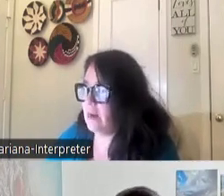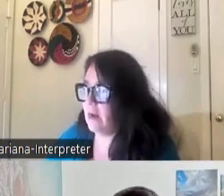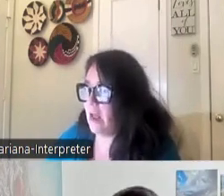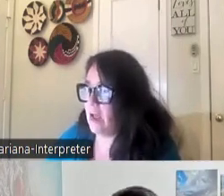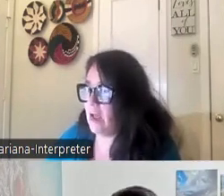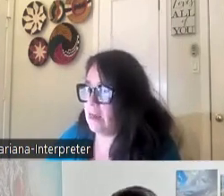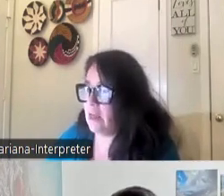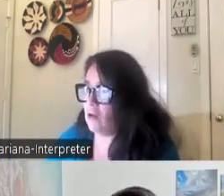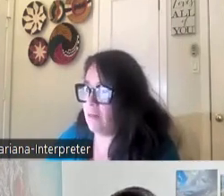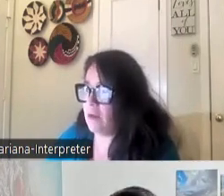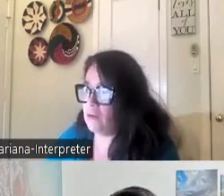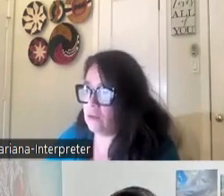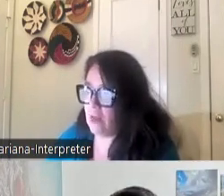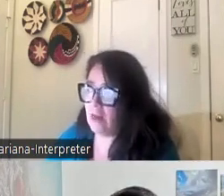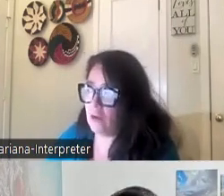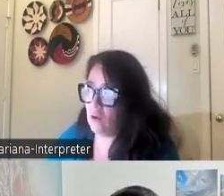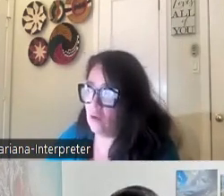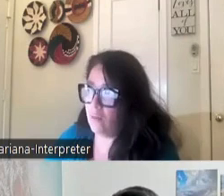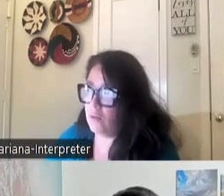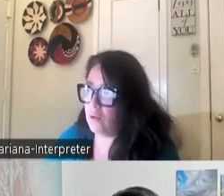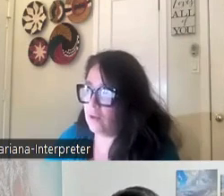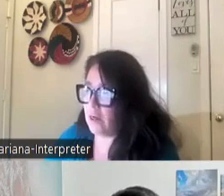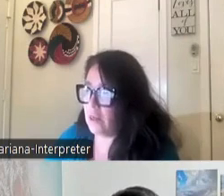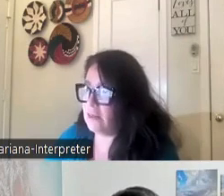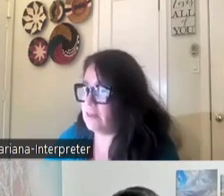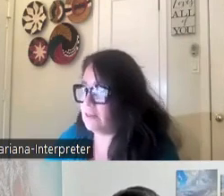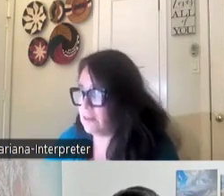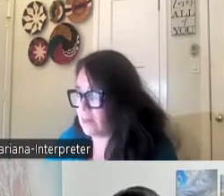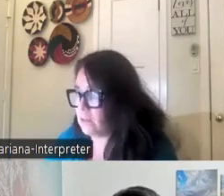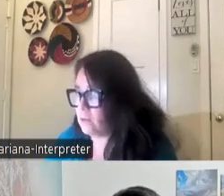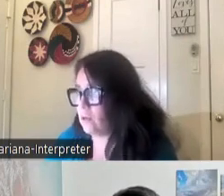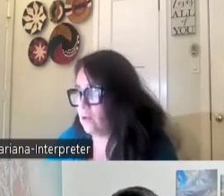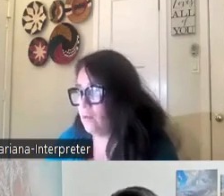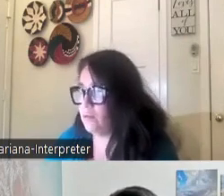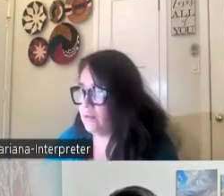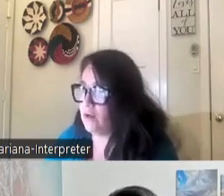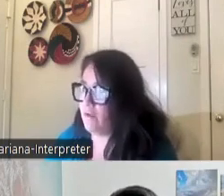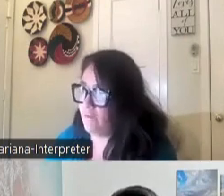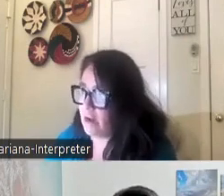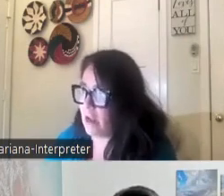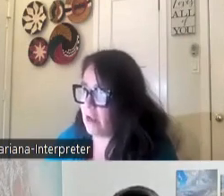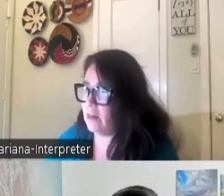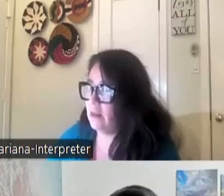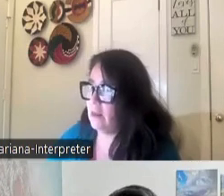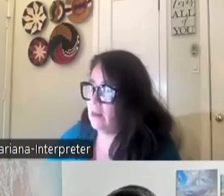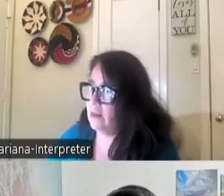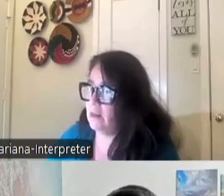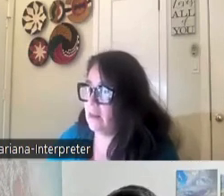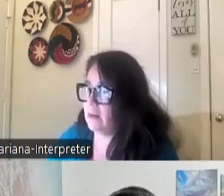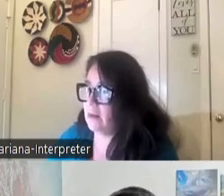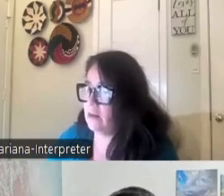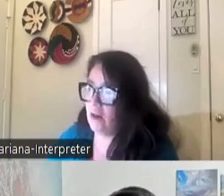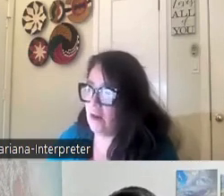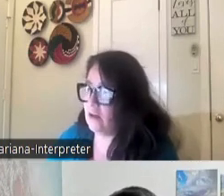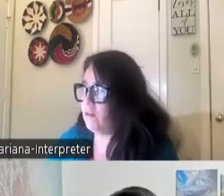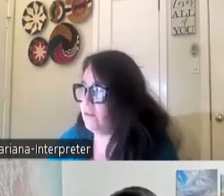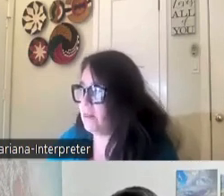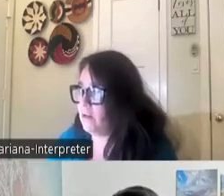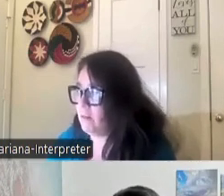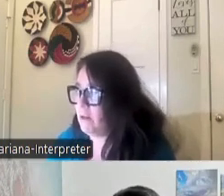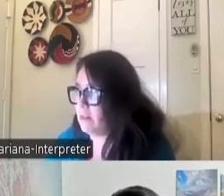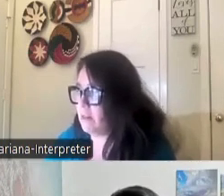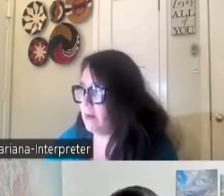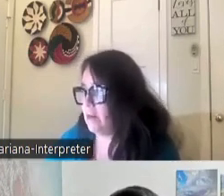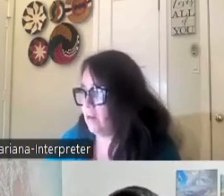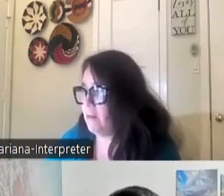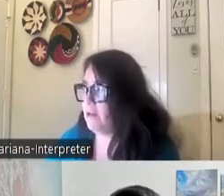degrees centigrade, or about 2.5 degrees Fahrenheit, if you use a multi-year moving average window.